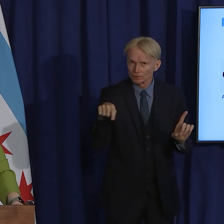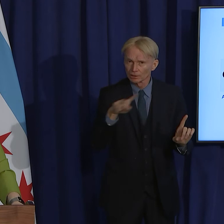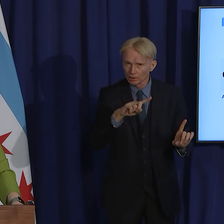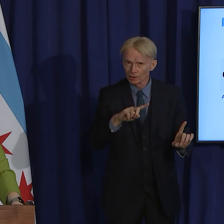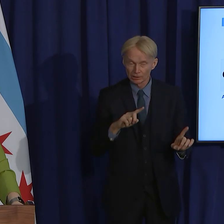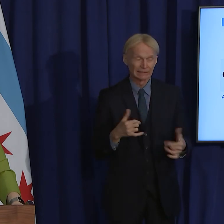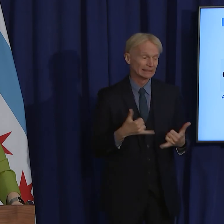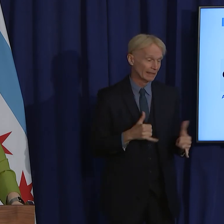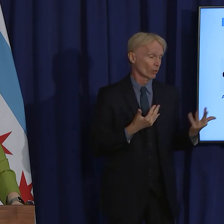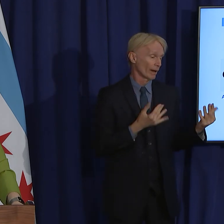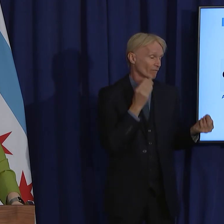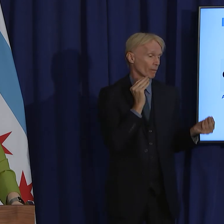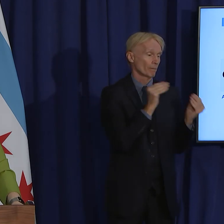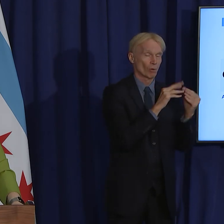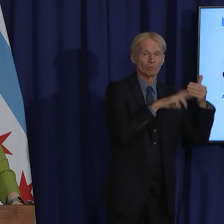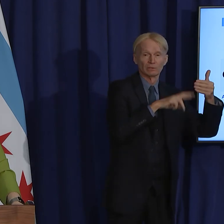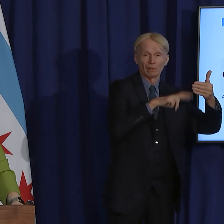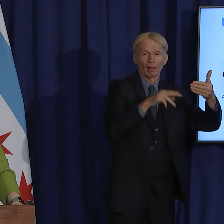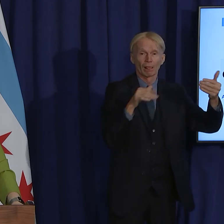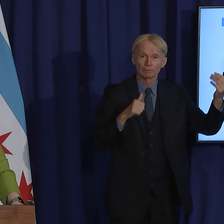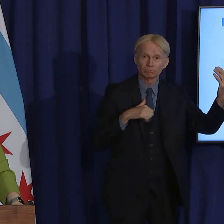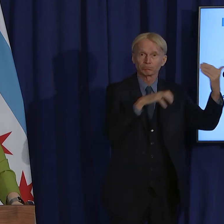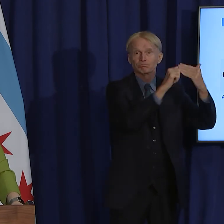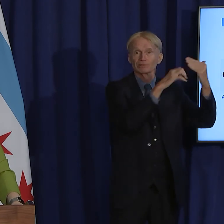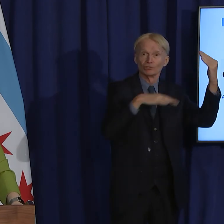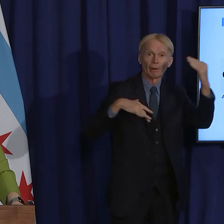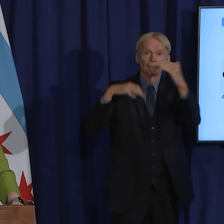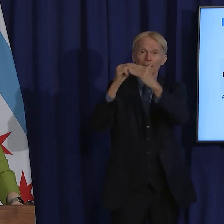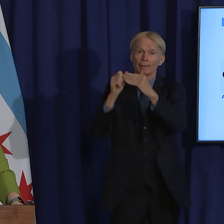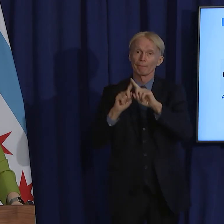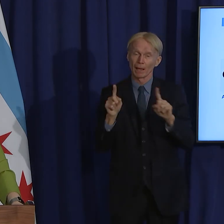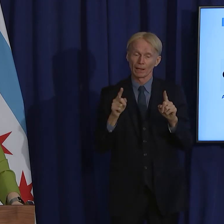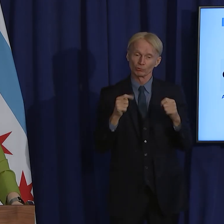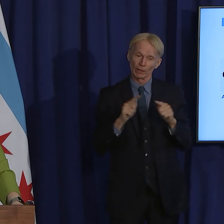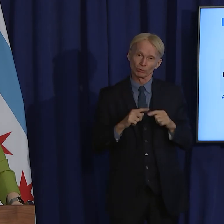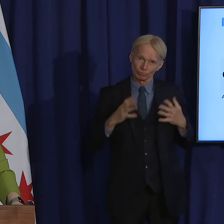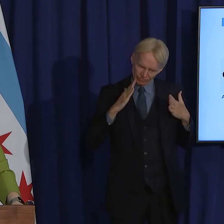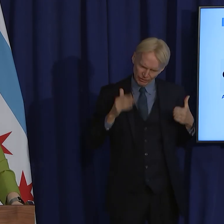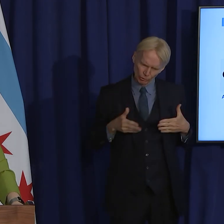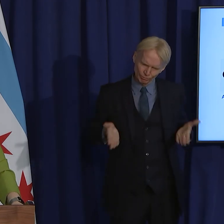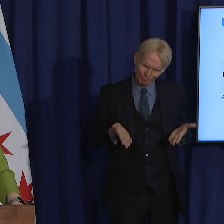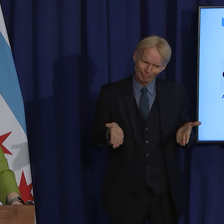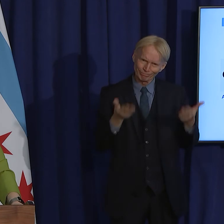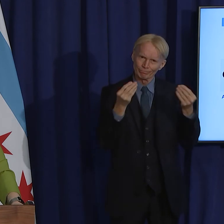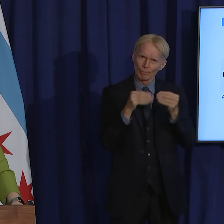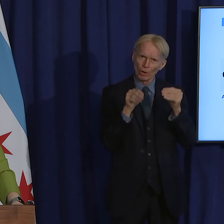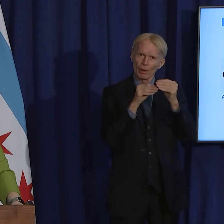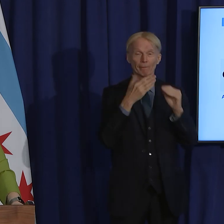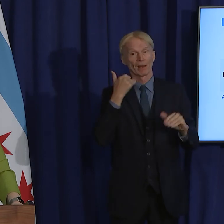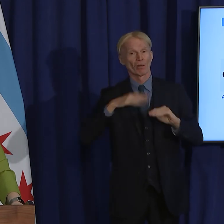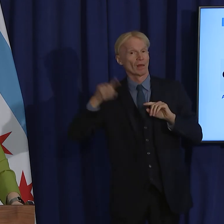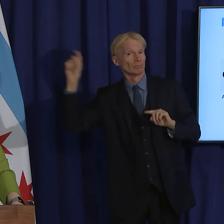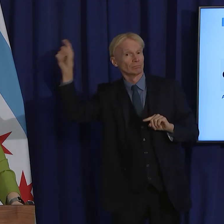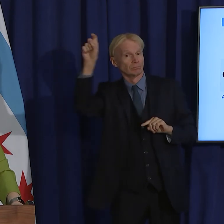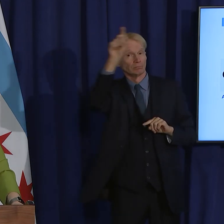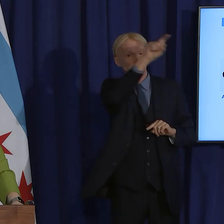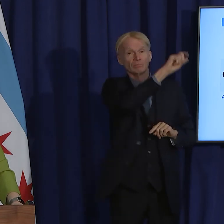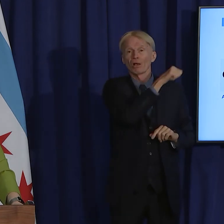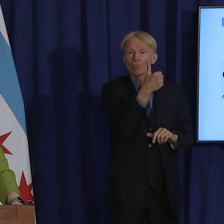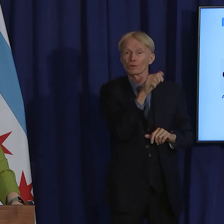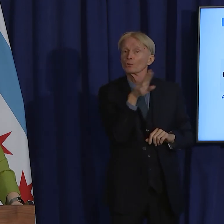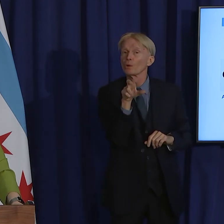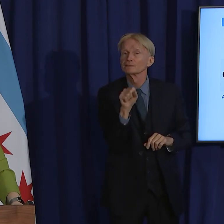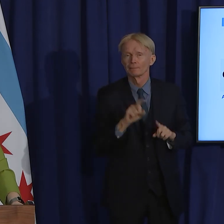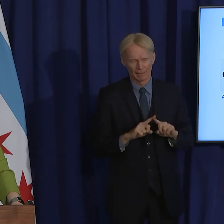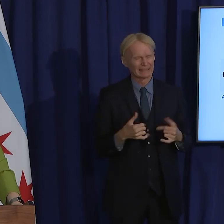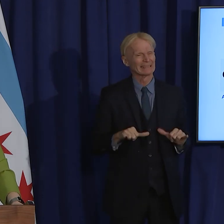are I think with this really focused work, doing still better than a lot of places, but there's a long way to go.